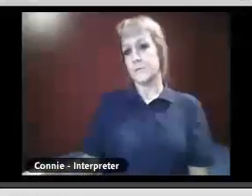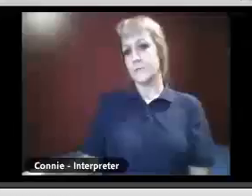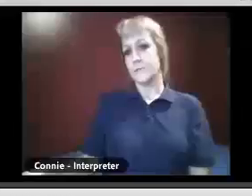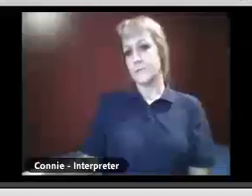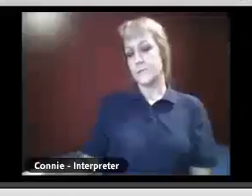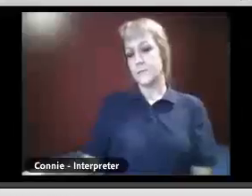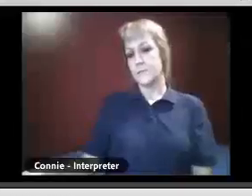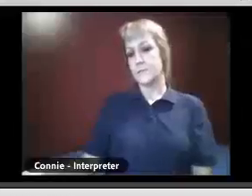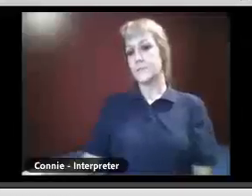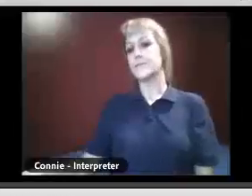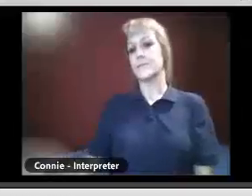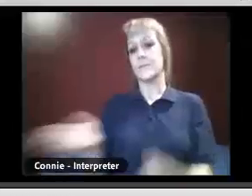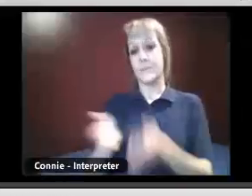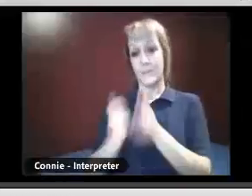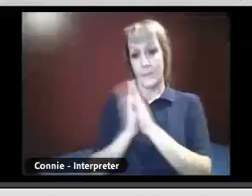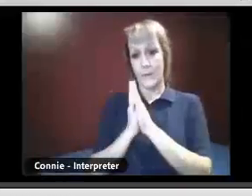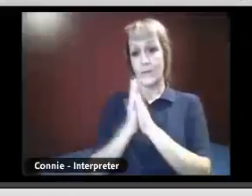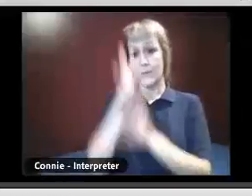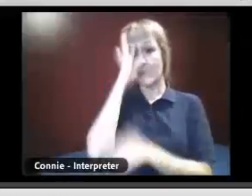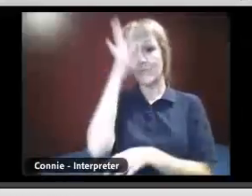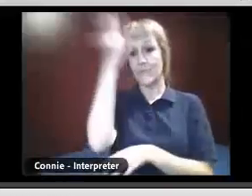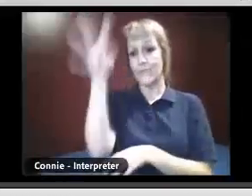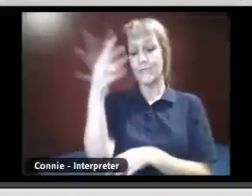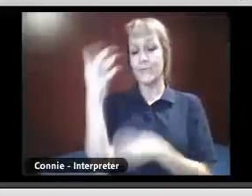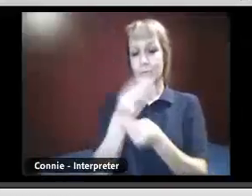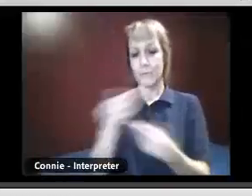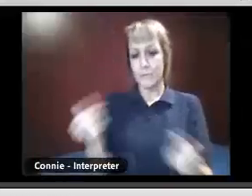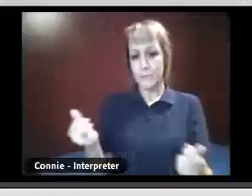Cheryl says, ask him to come up with some solutions.